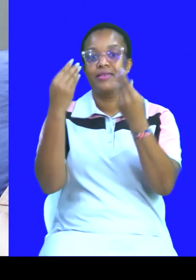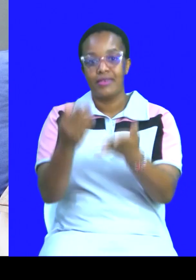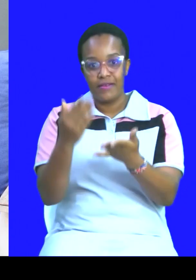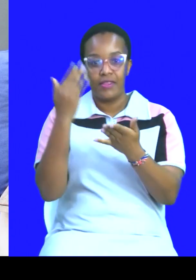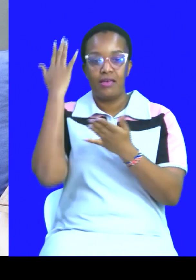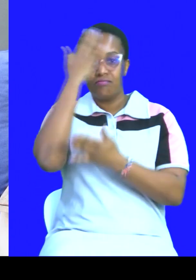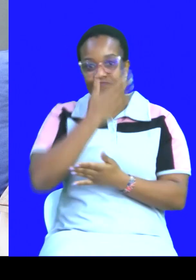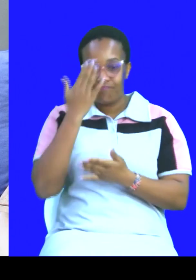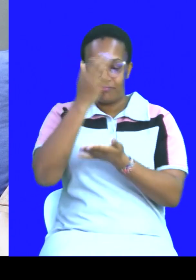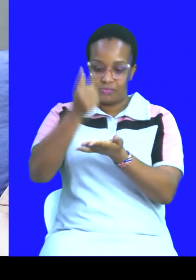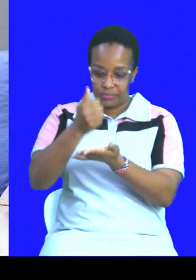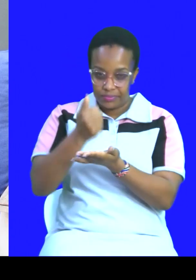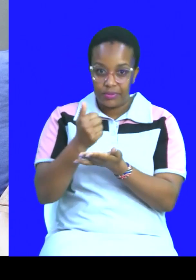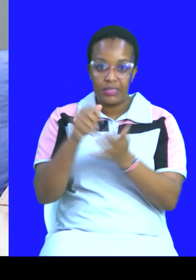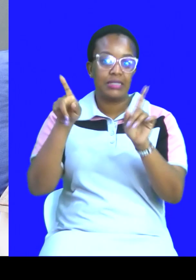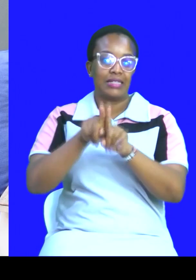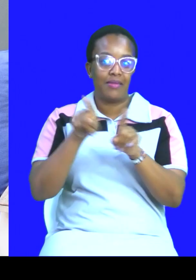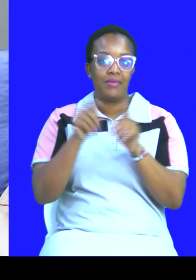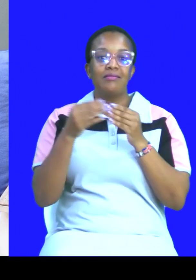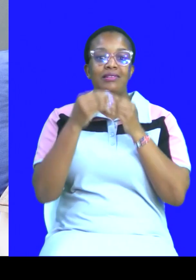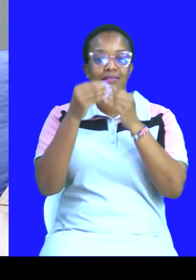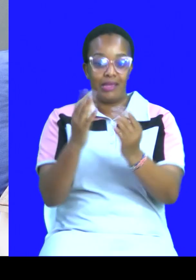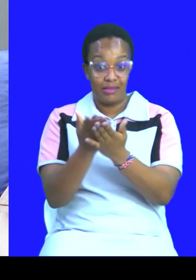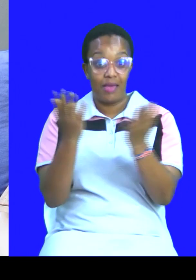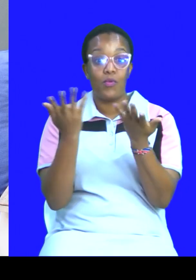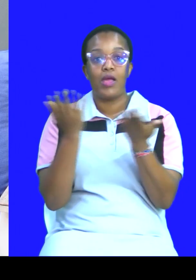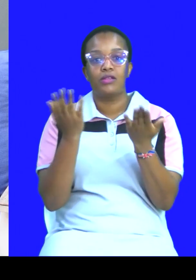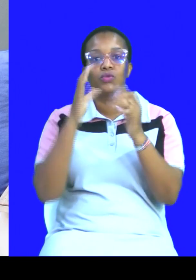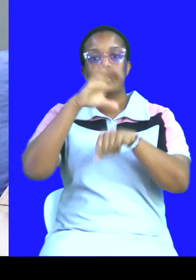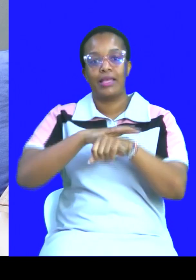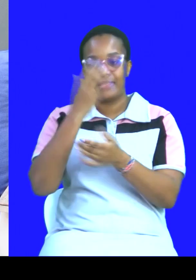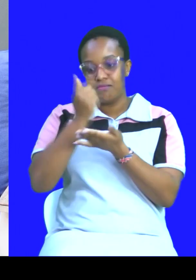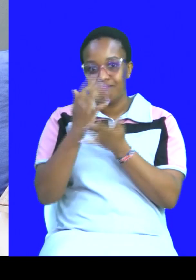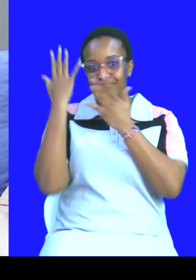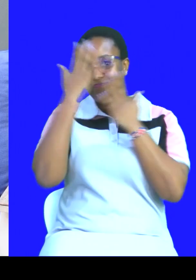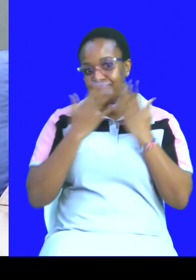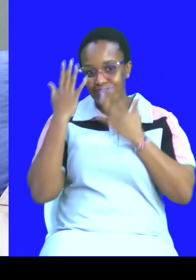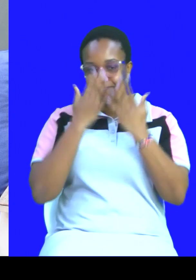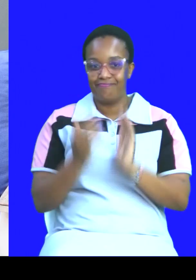sunscreen lotions, or direct them to hospitals where these sunscreen lotions are provided.